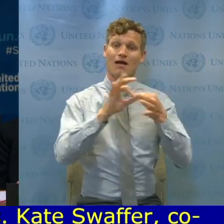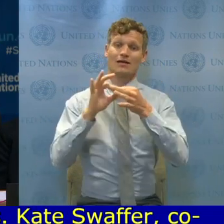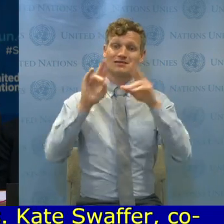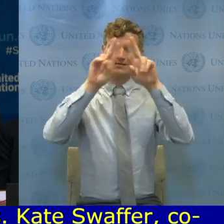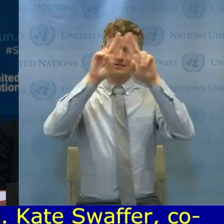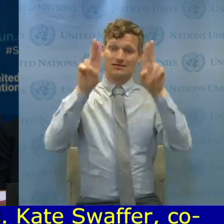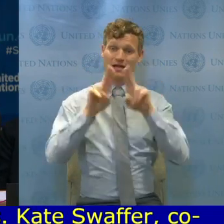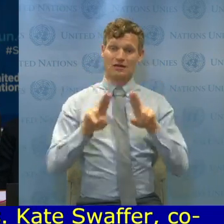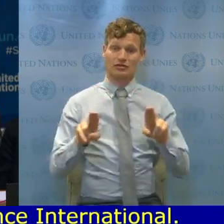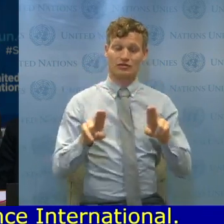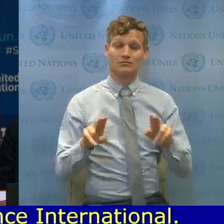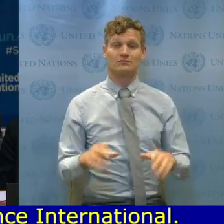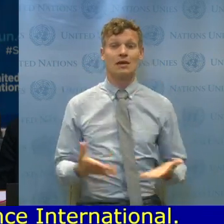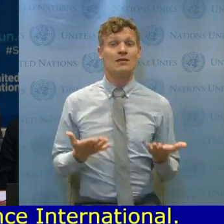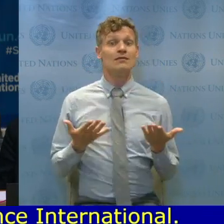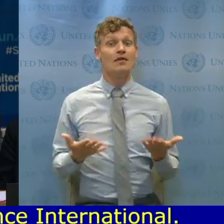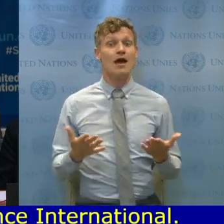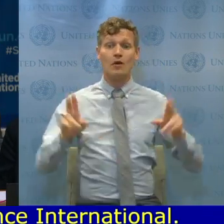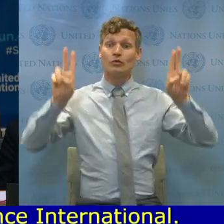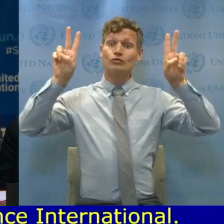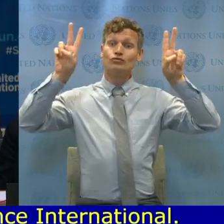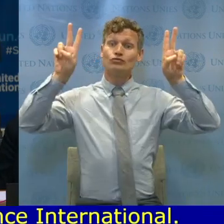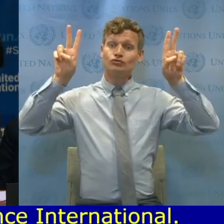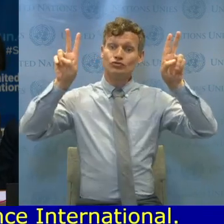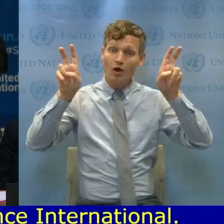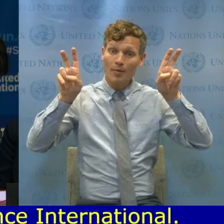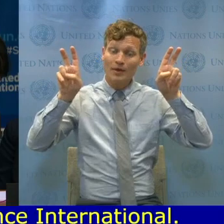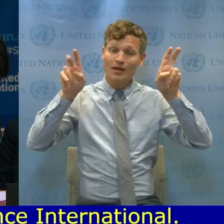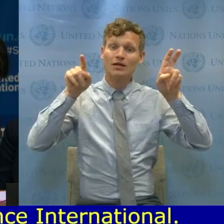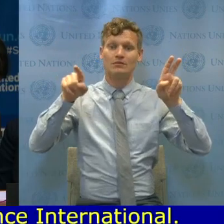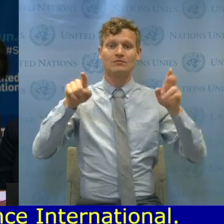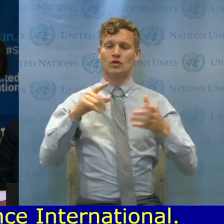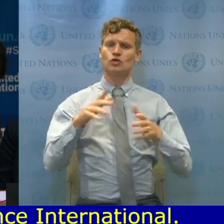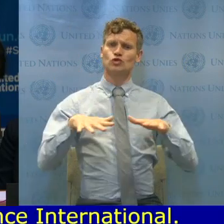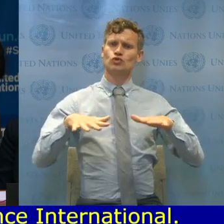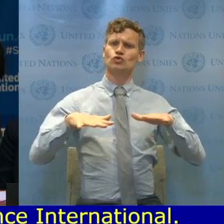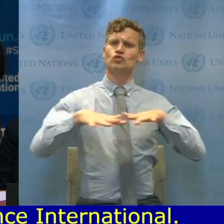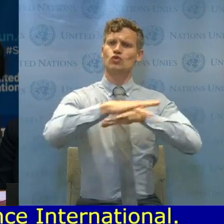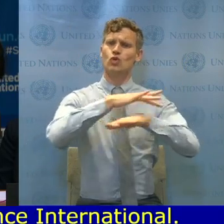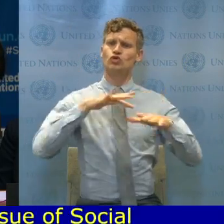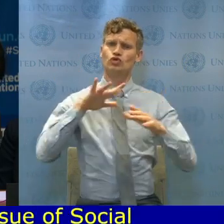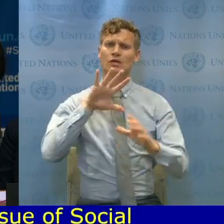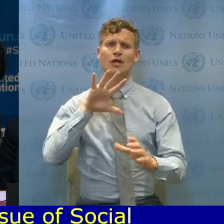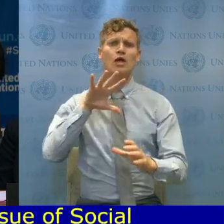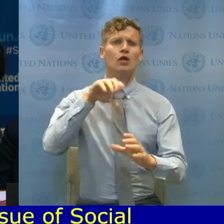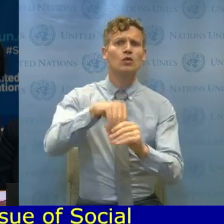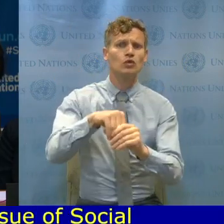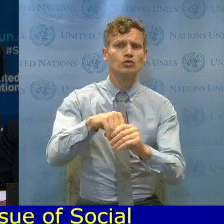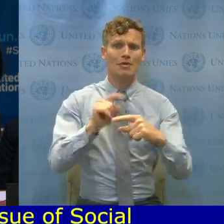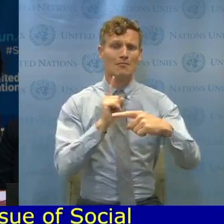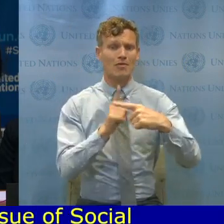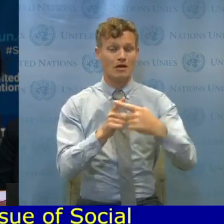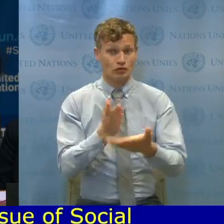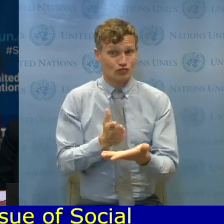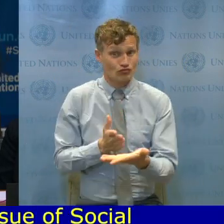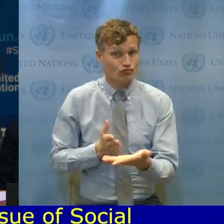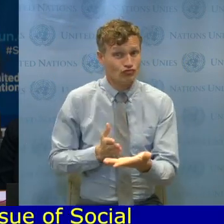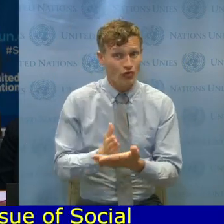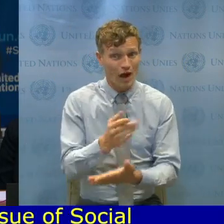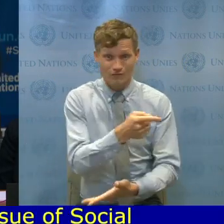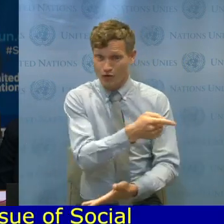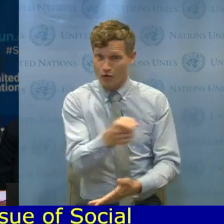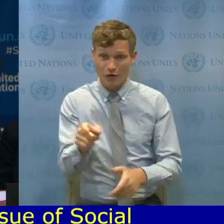social inclusion and the right to the highest attainable standard of health. Ladies and gentlemen,